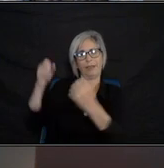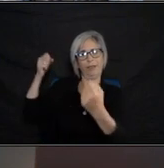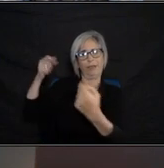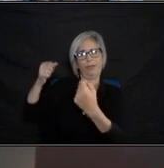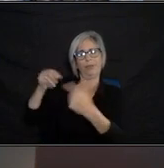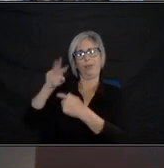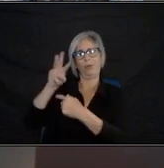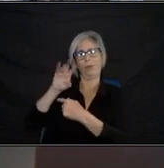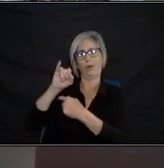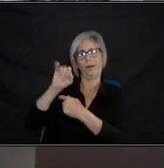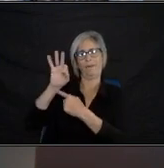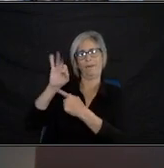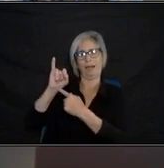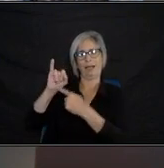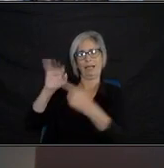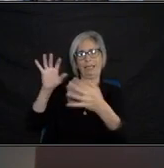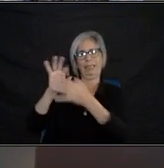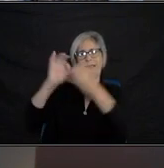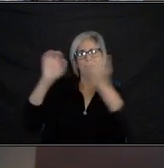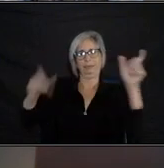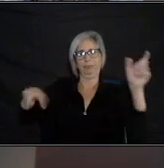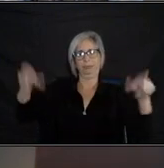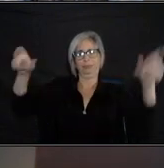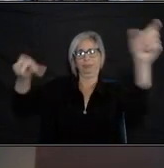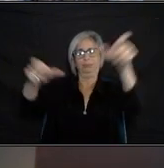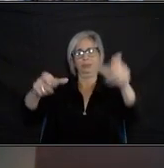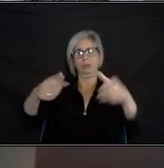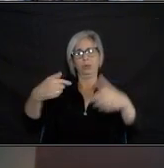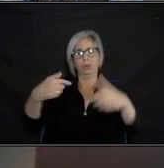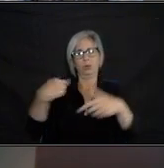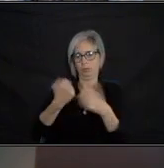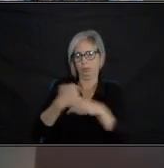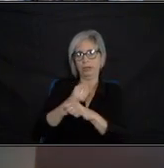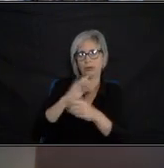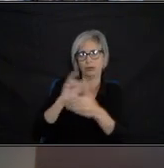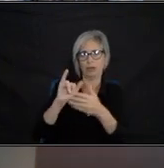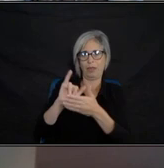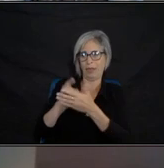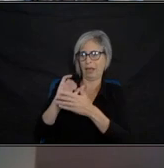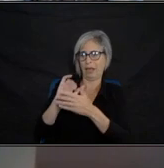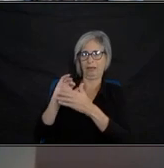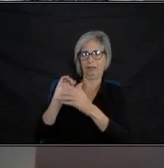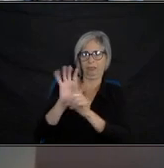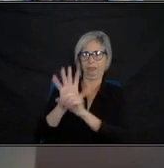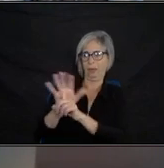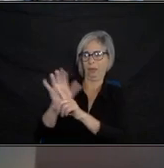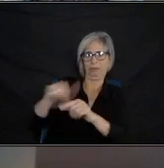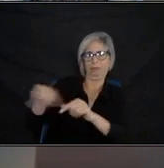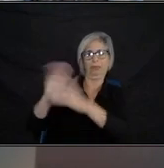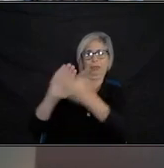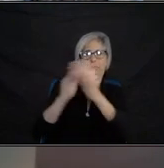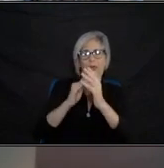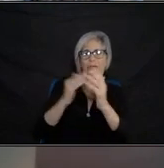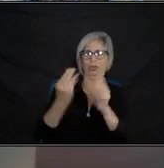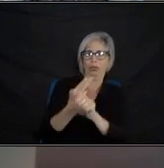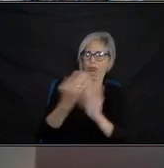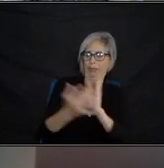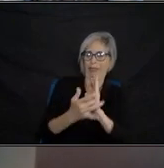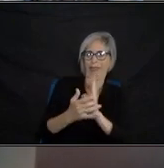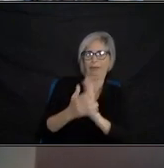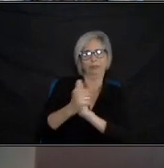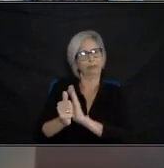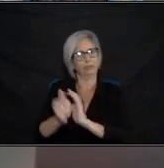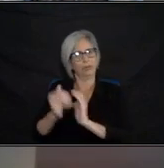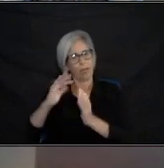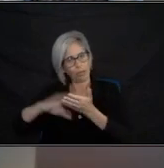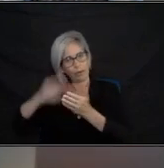extenders, my goal is to make sure that we have the capability to educate our population on how to properly use technology. In